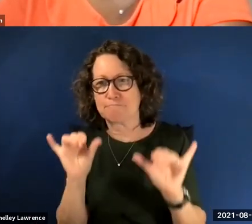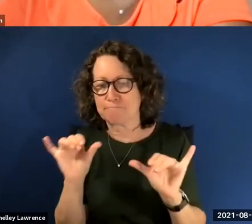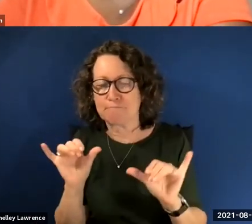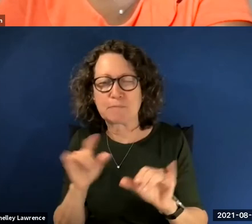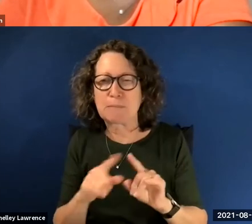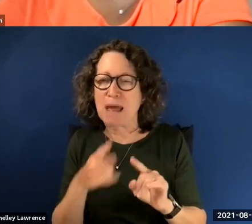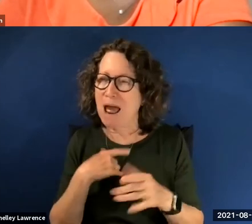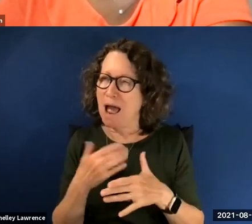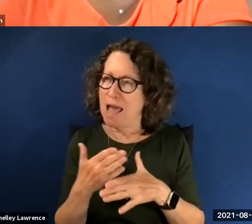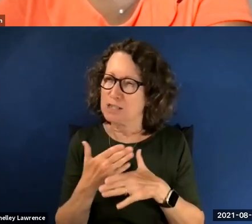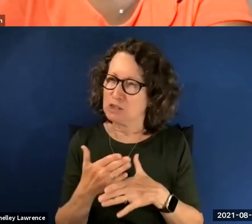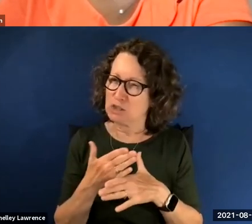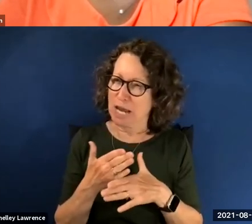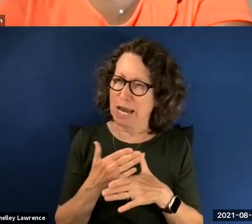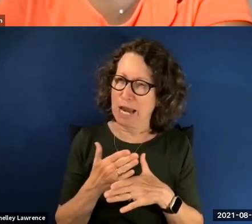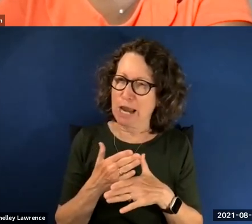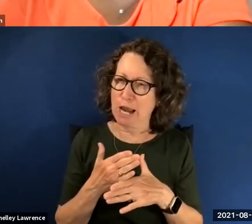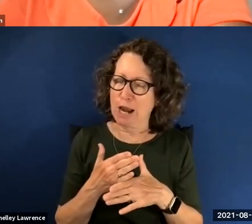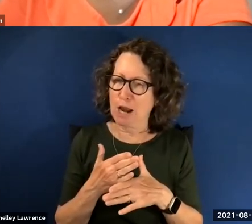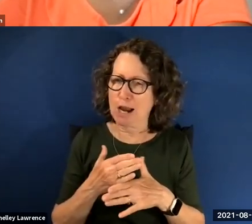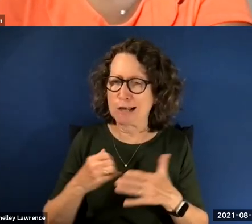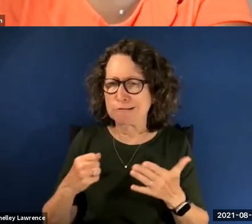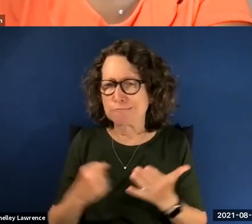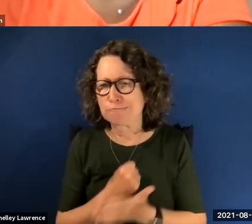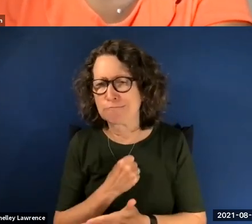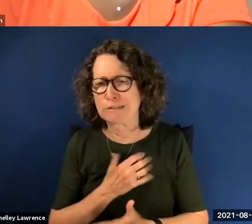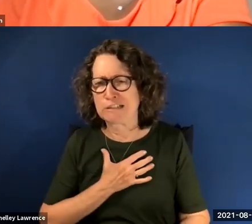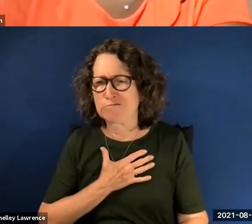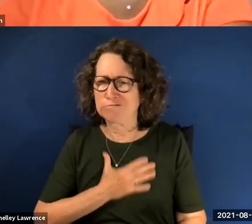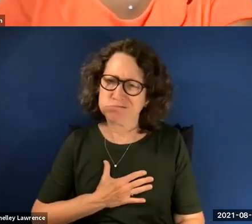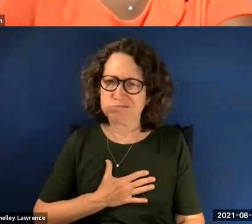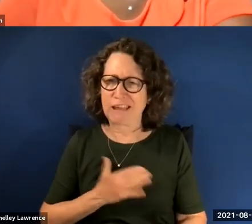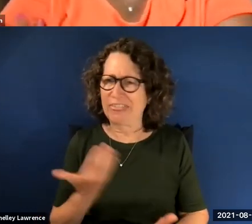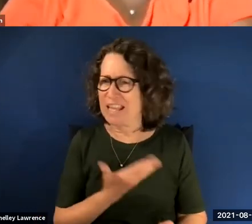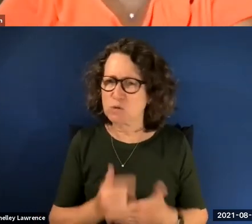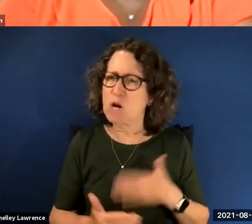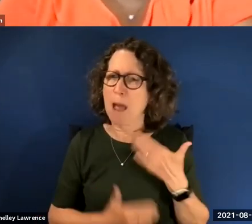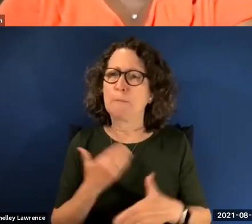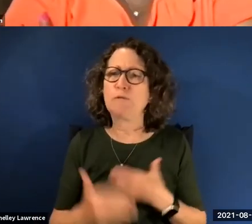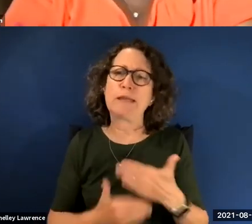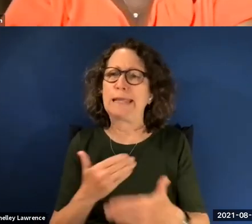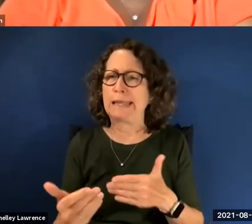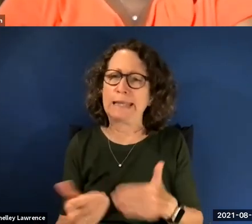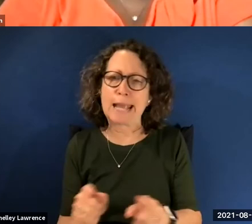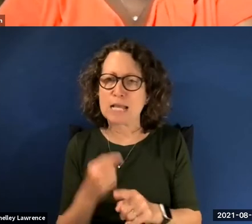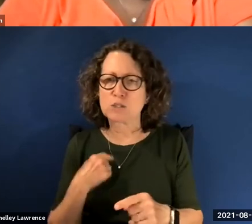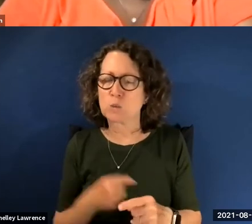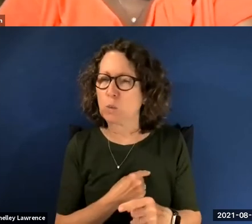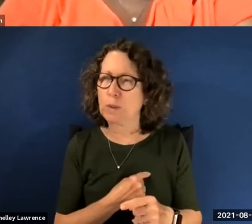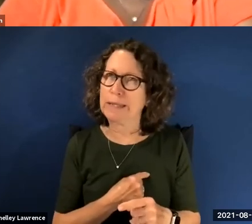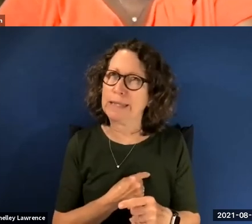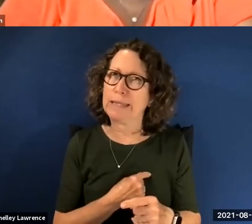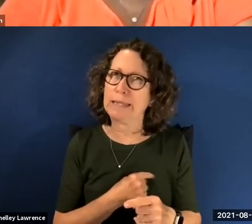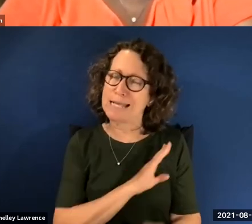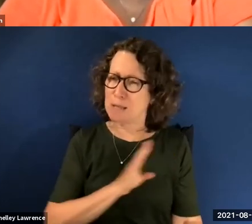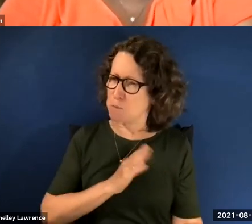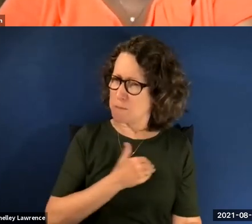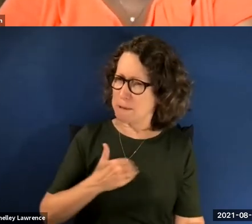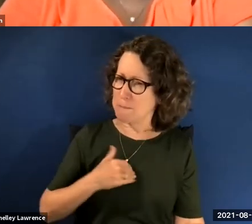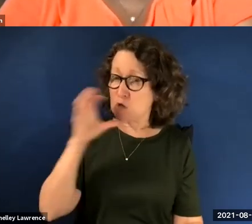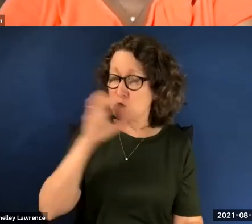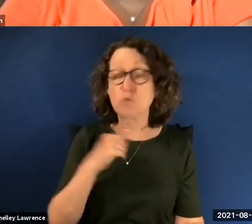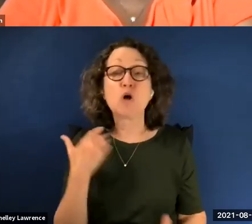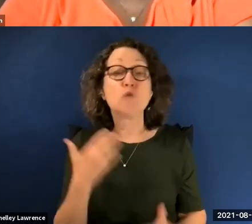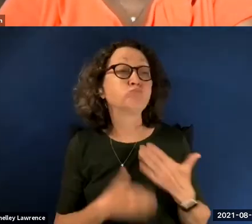I share the just dismay that we, you know, things weren't moving along as we all, I mean, as a board member, just assumed they